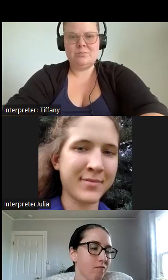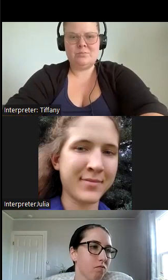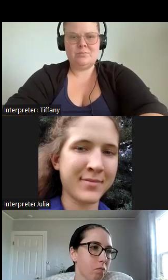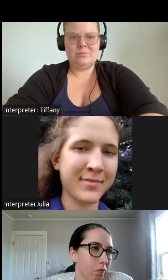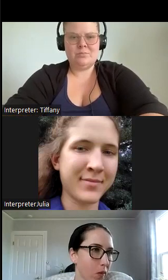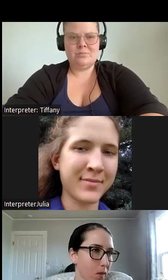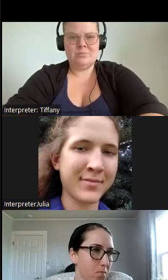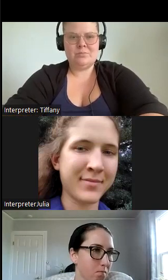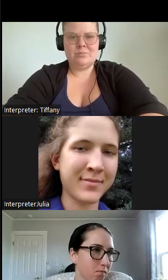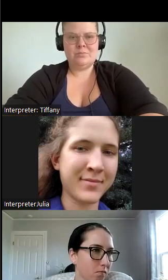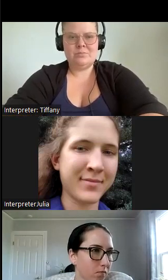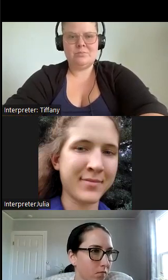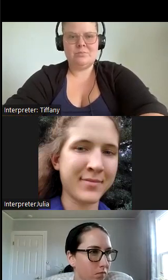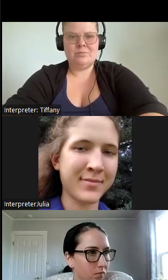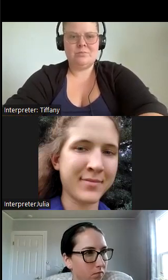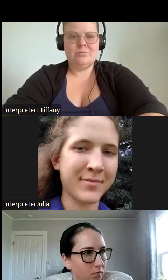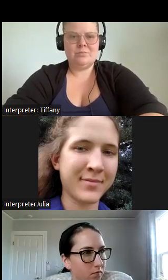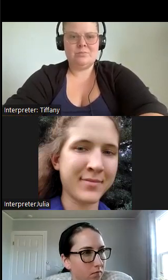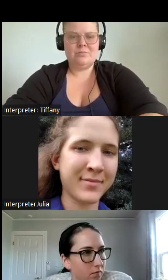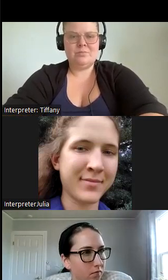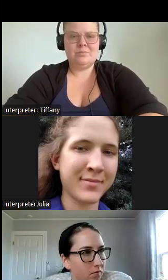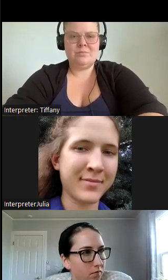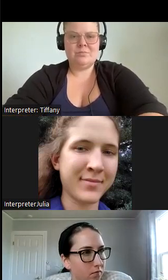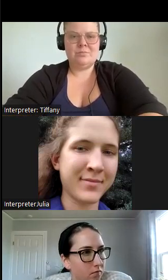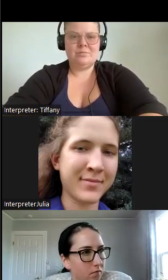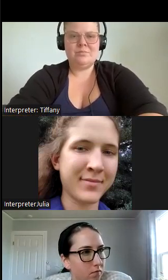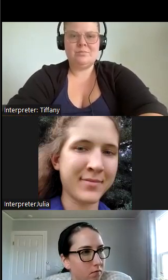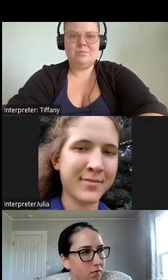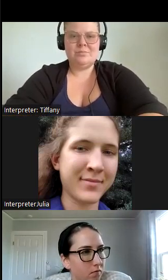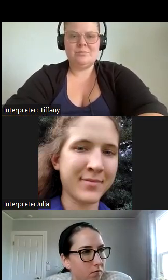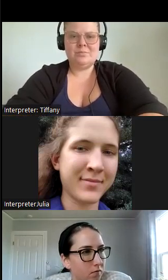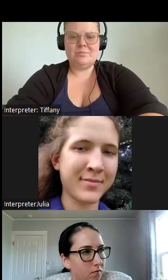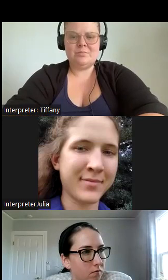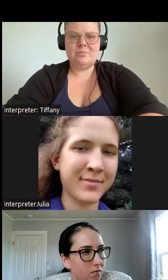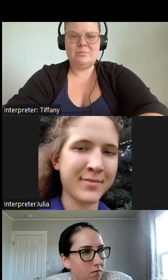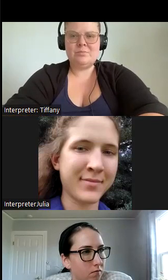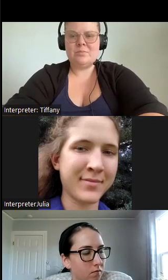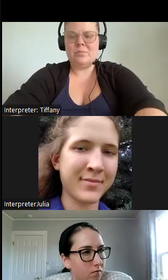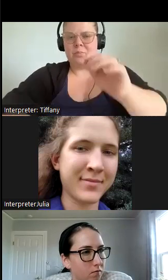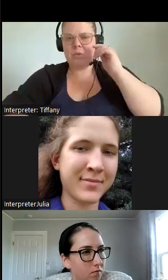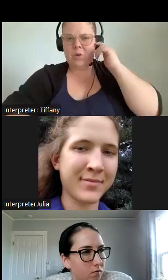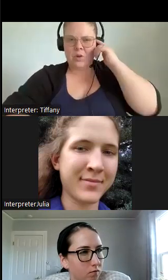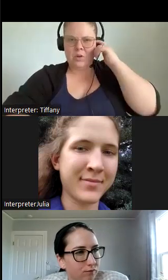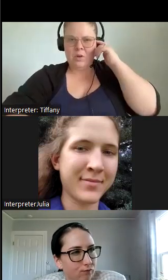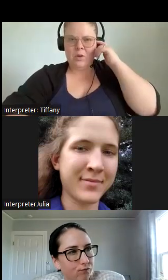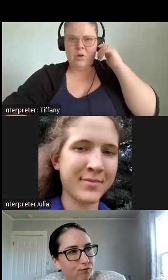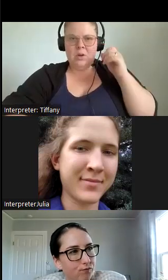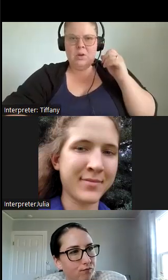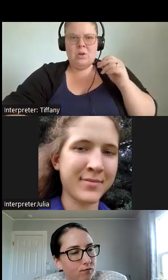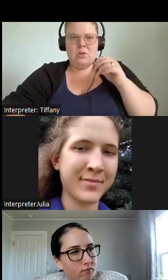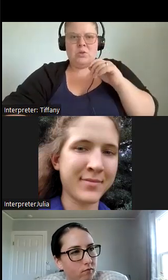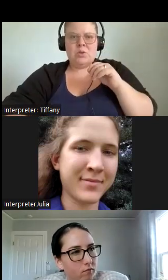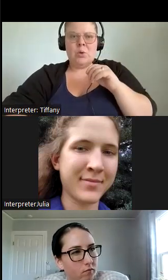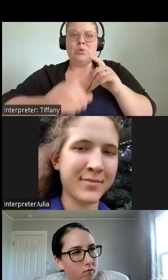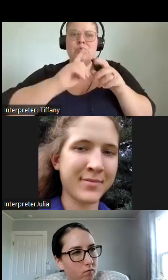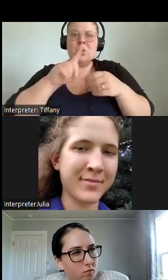in emergency and crisis, does the same requirements apply to the other crisis services such as crisis stabilization units,